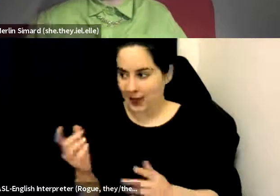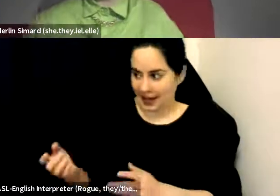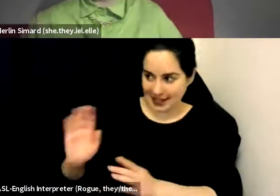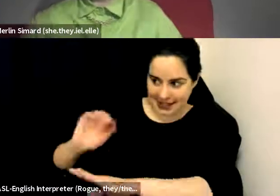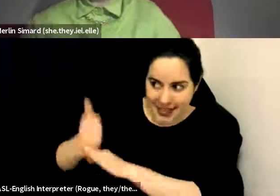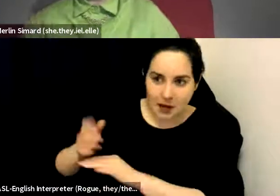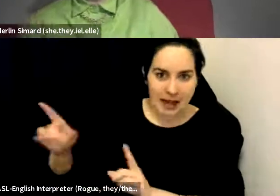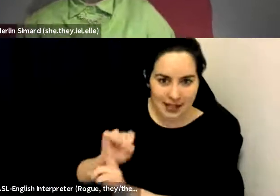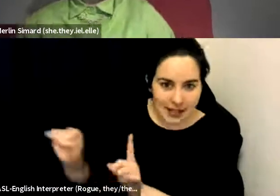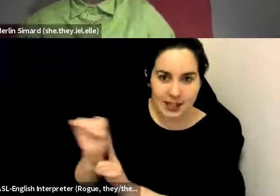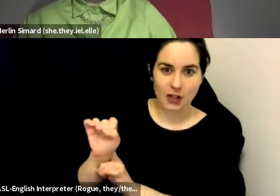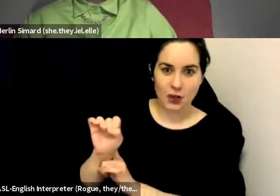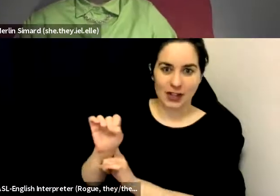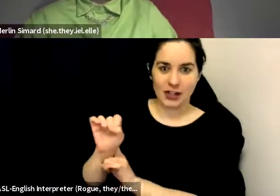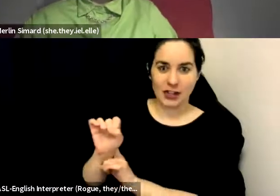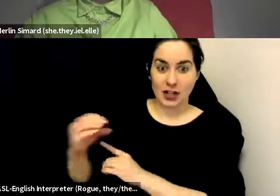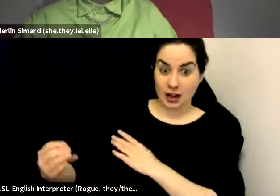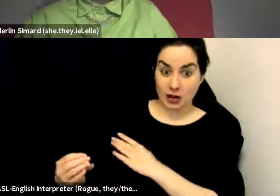it about you, but it's really about them.